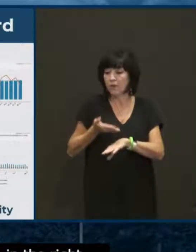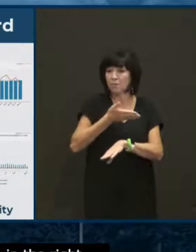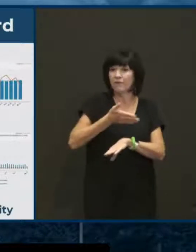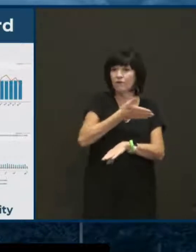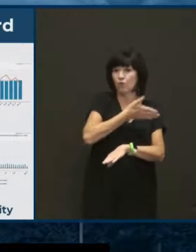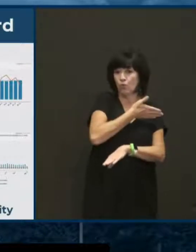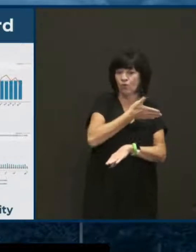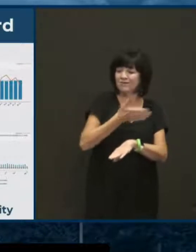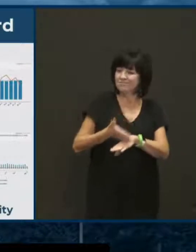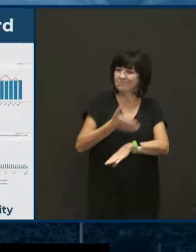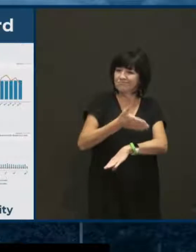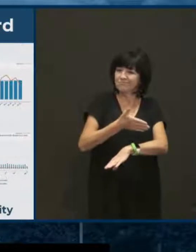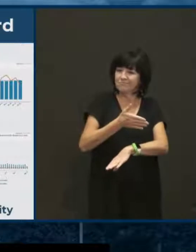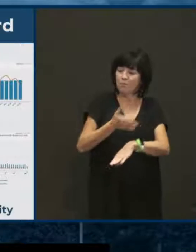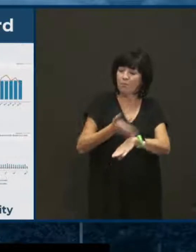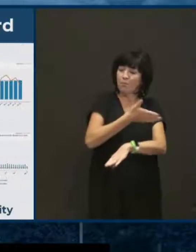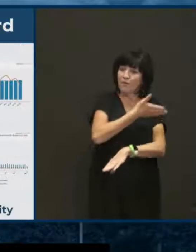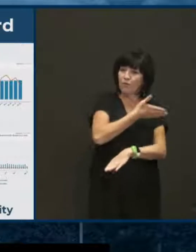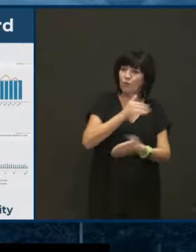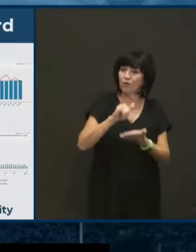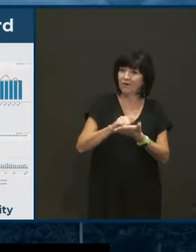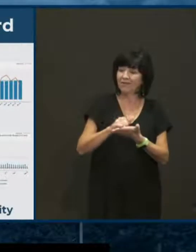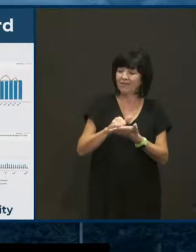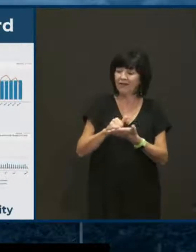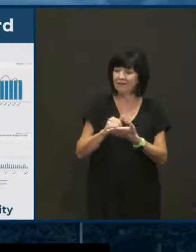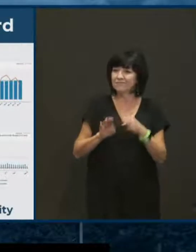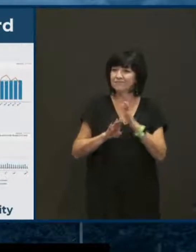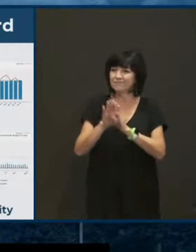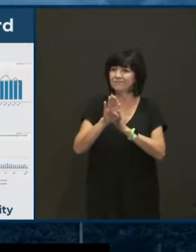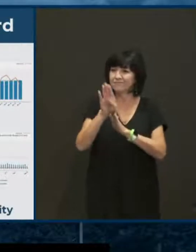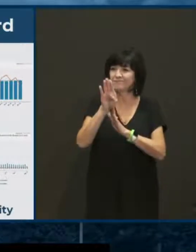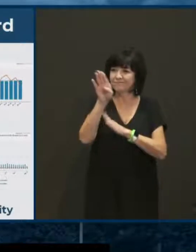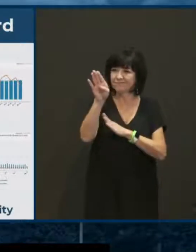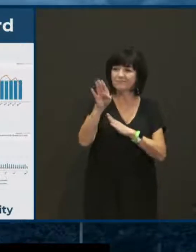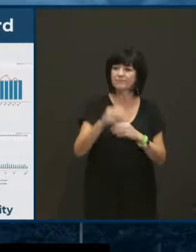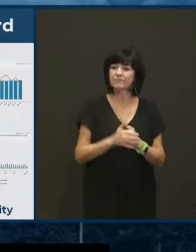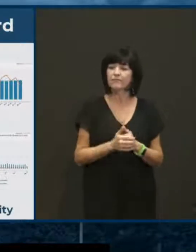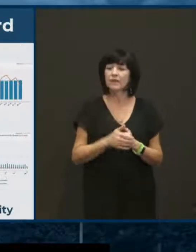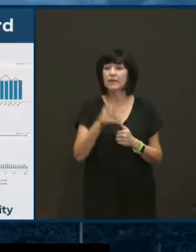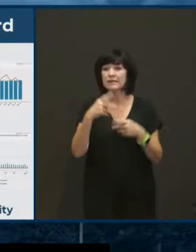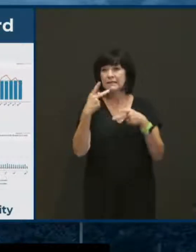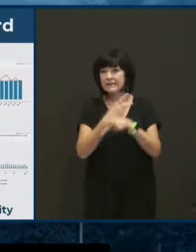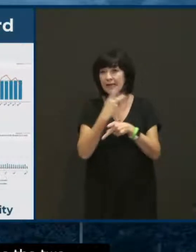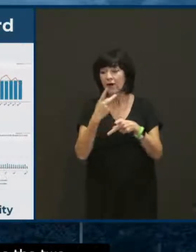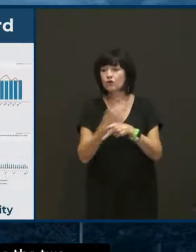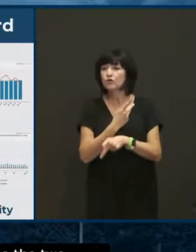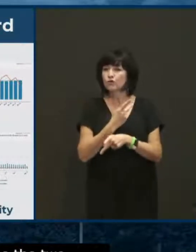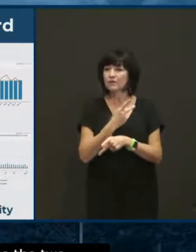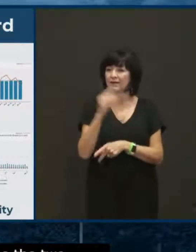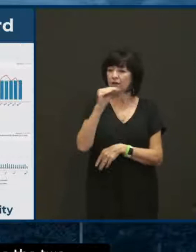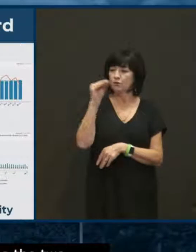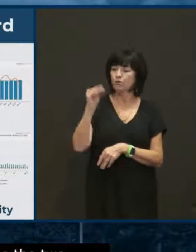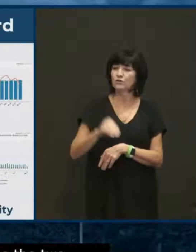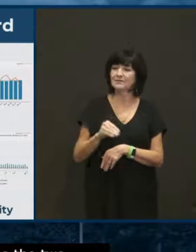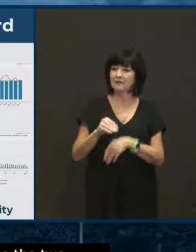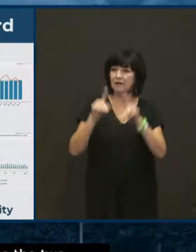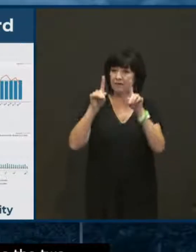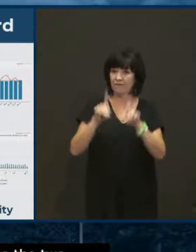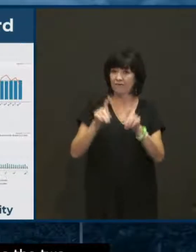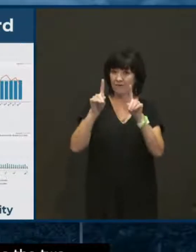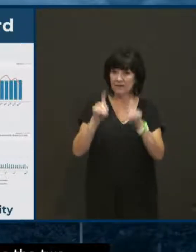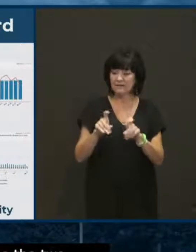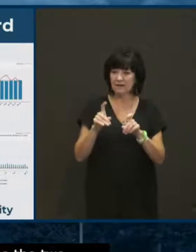left and the middle left, you see the two ways of calculating the percentage of tests that are positive. So that's all the tests that we do on